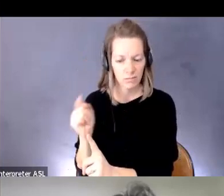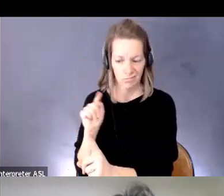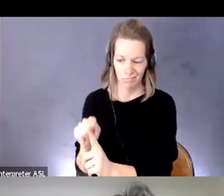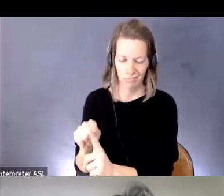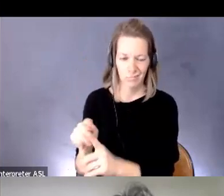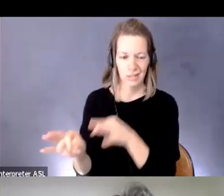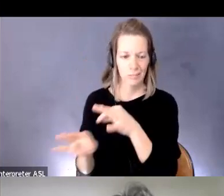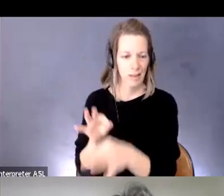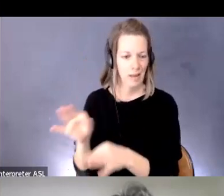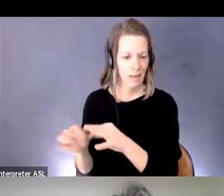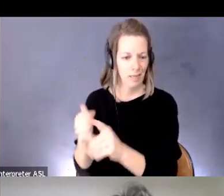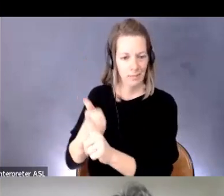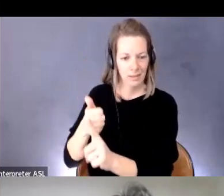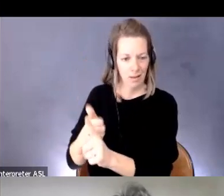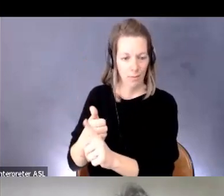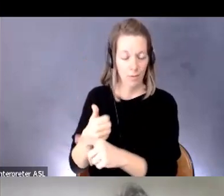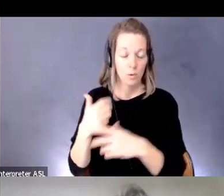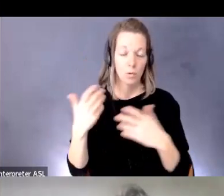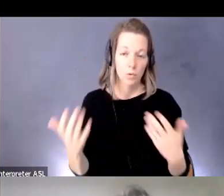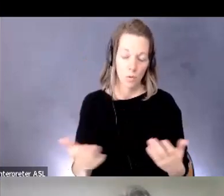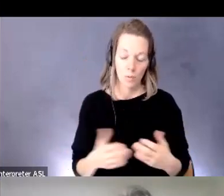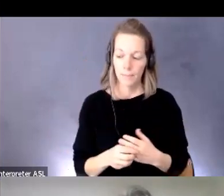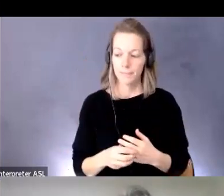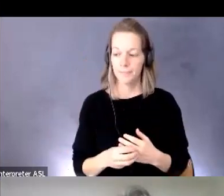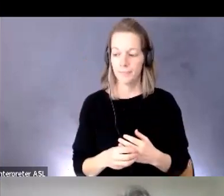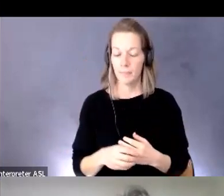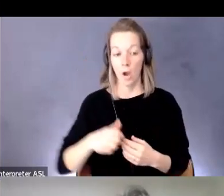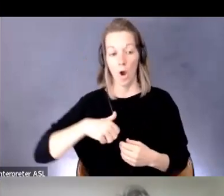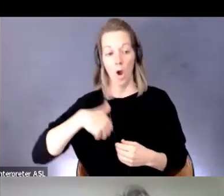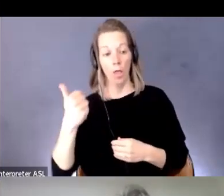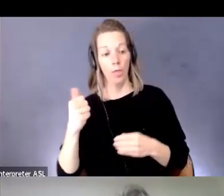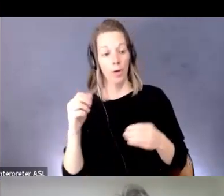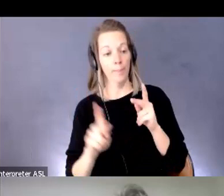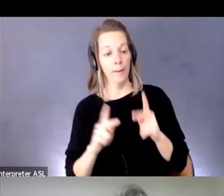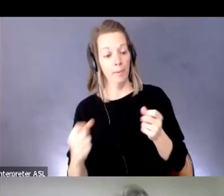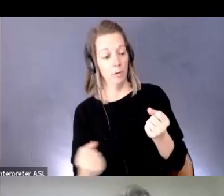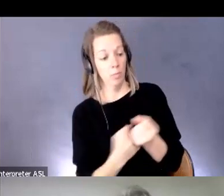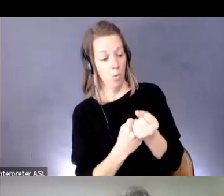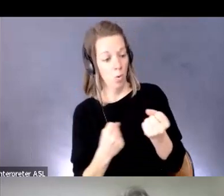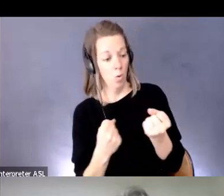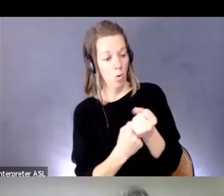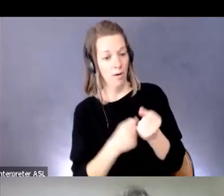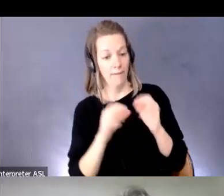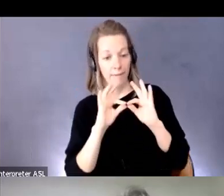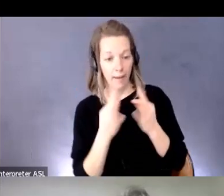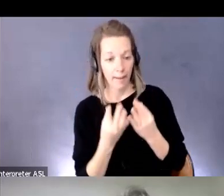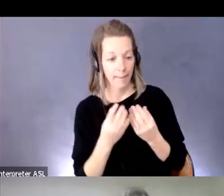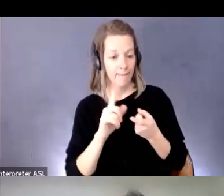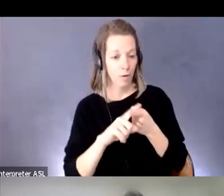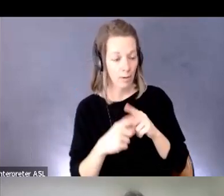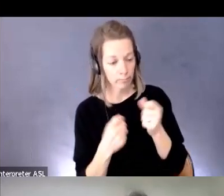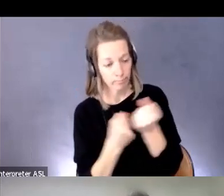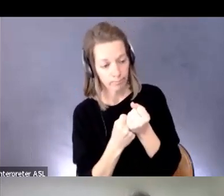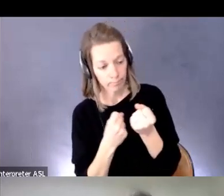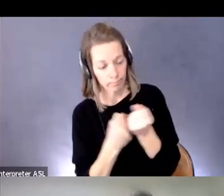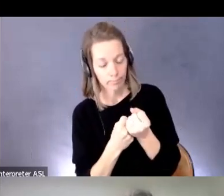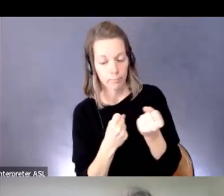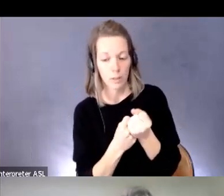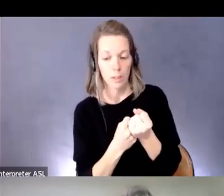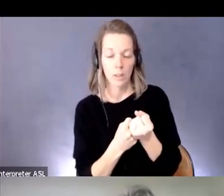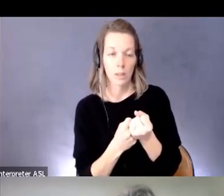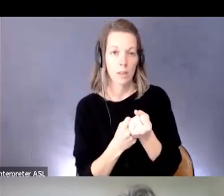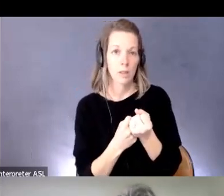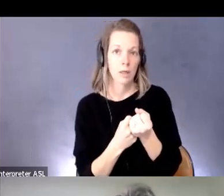body except for the person. So other people who are supporting them and other people who